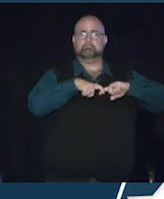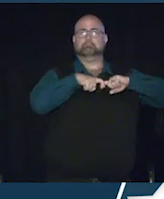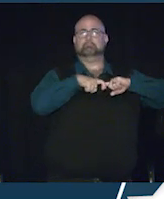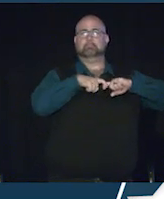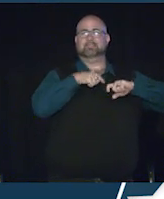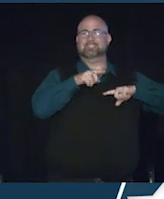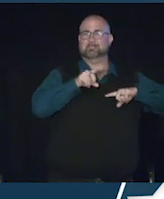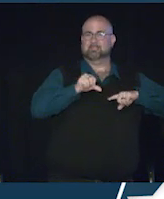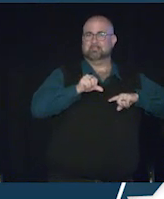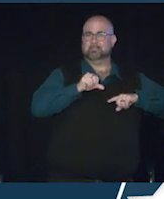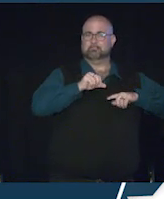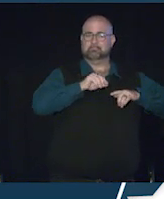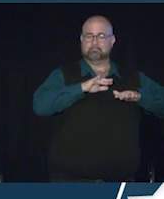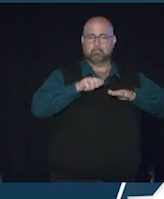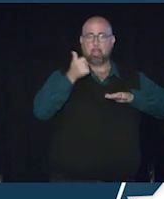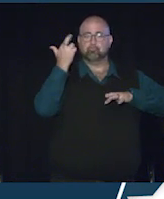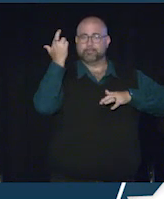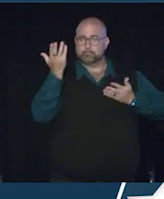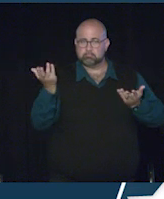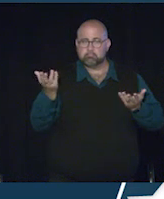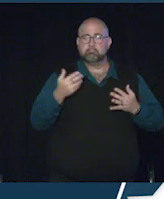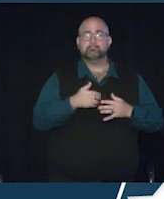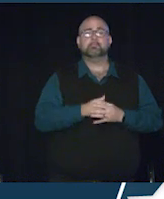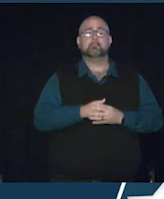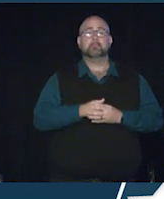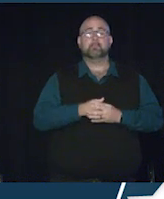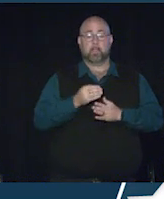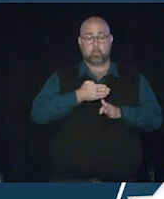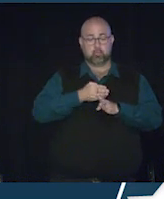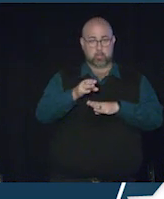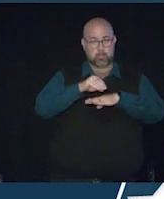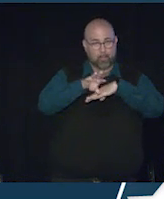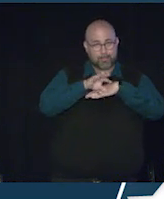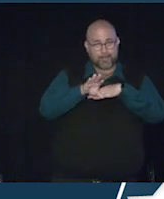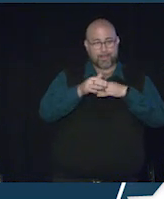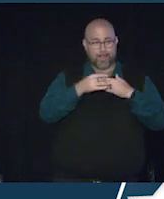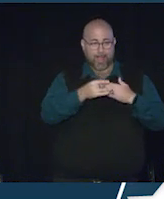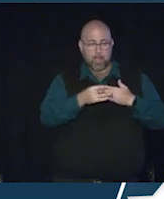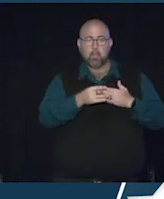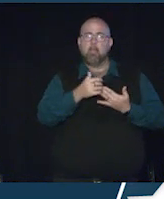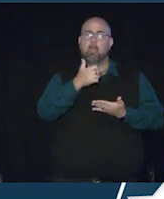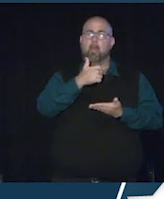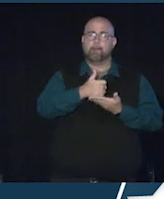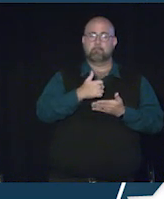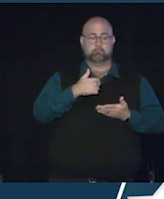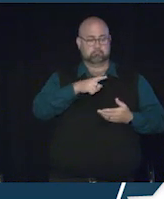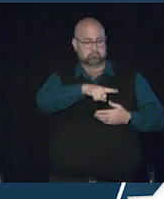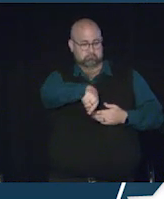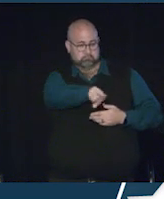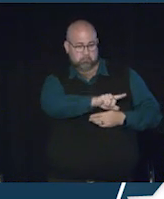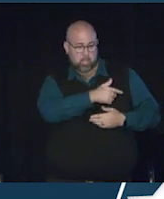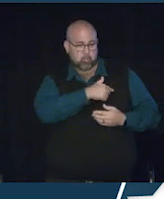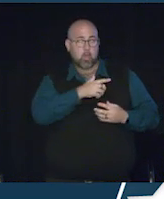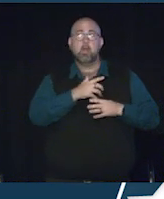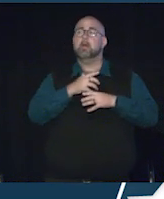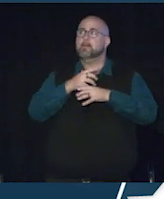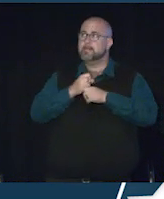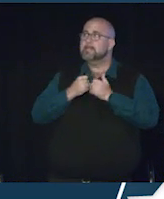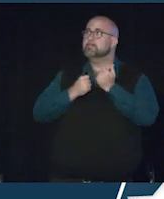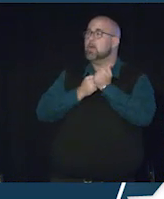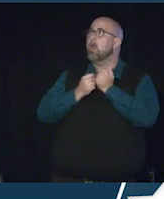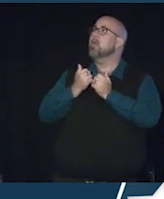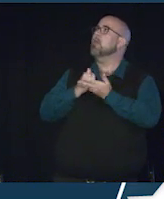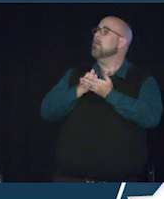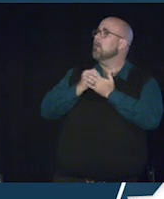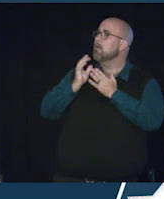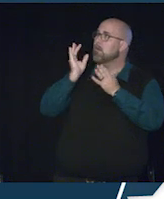to a disability or some other reason. Career counseling and guidance allows the participant to receive some guidance